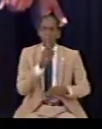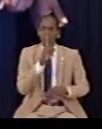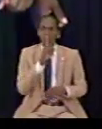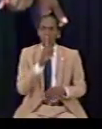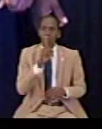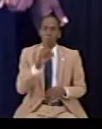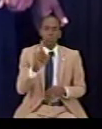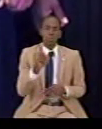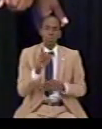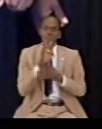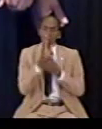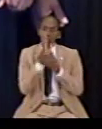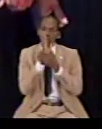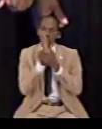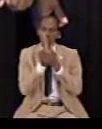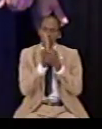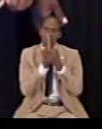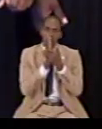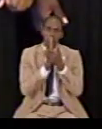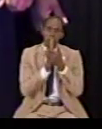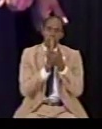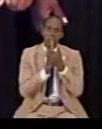reverence to you.